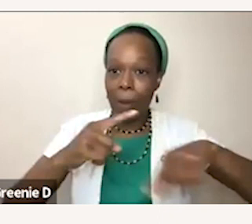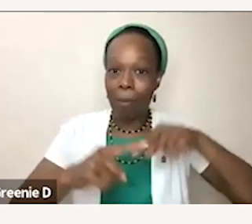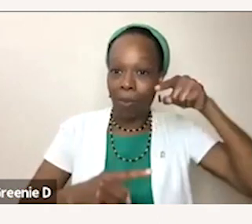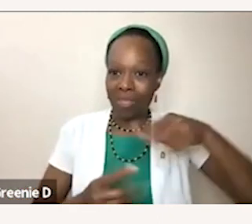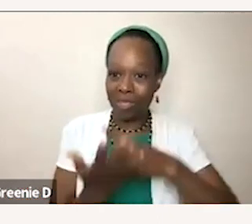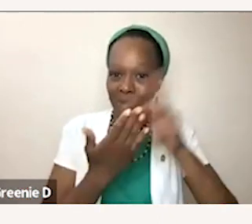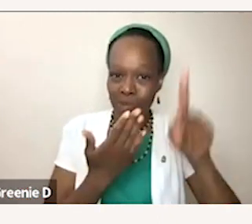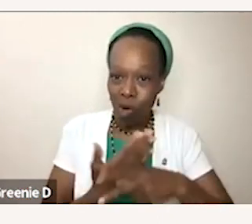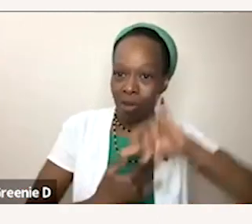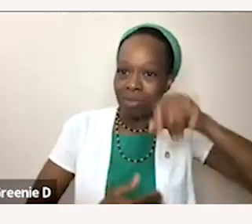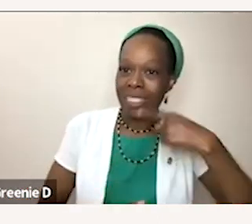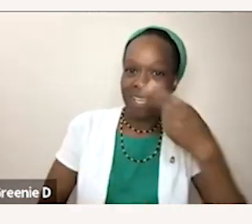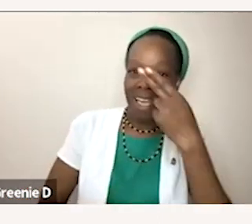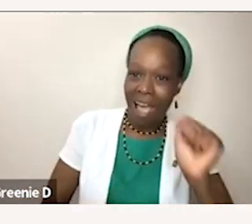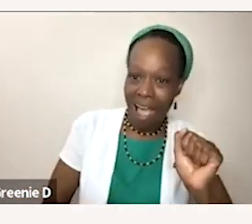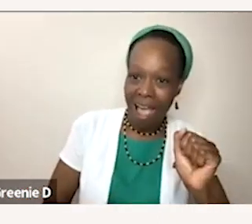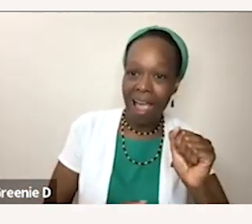program among fellow parents and guardians